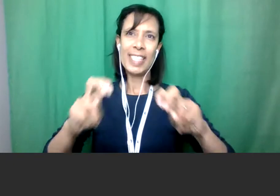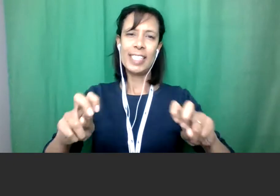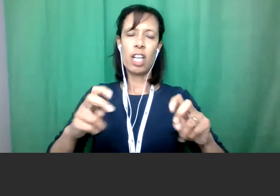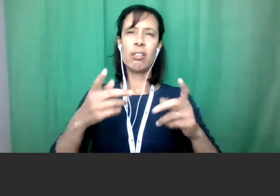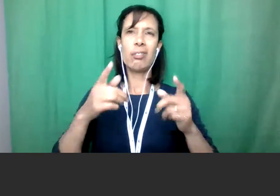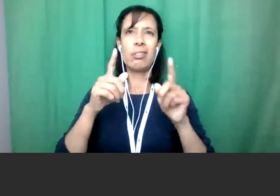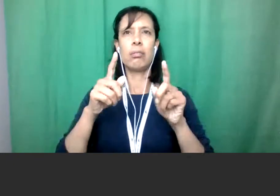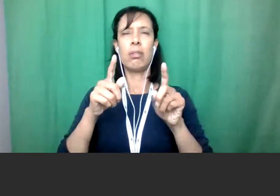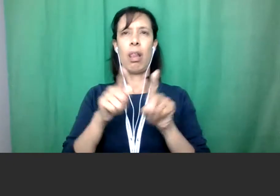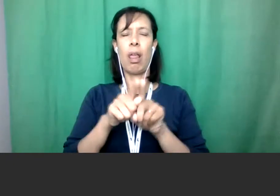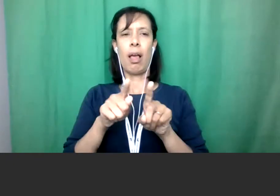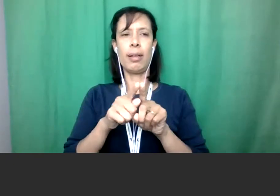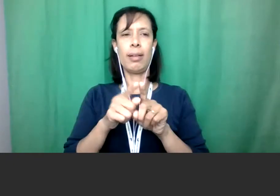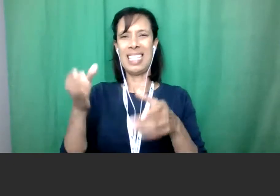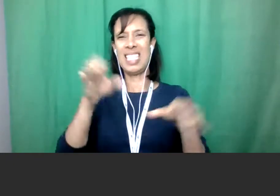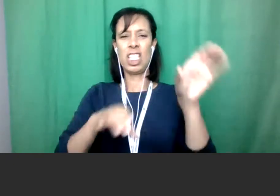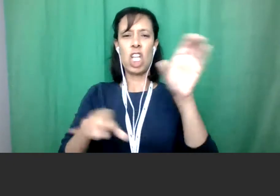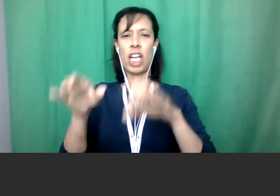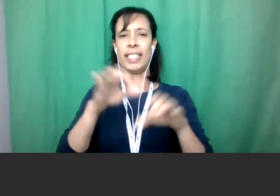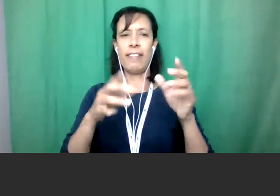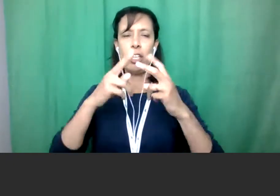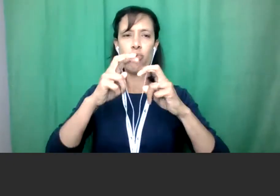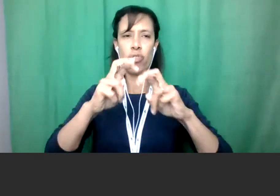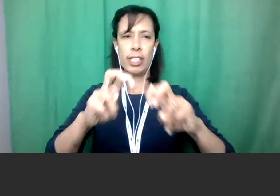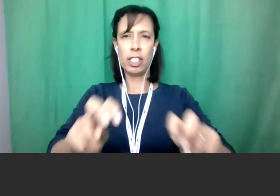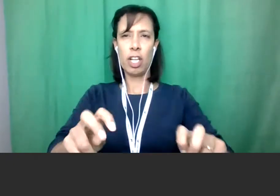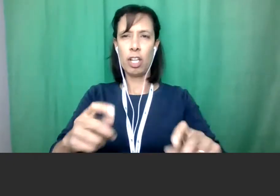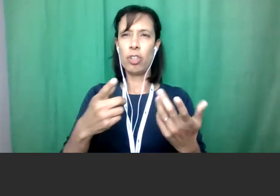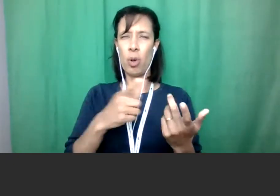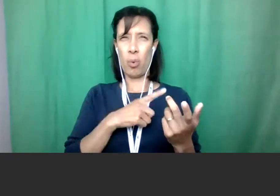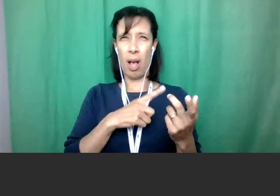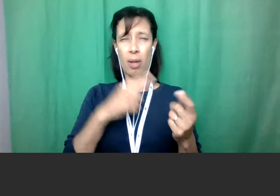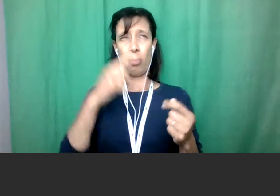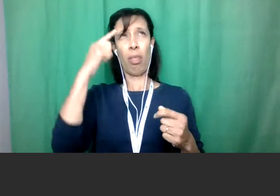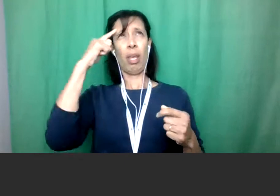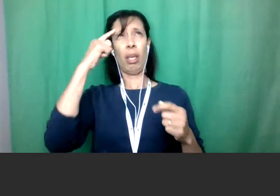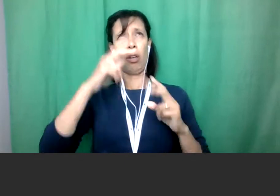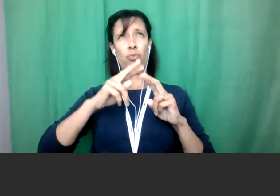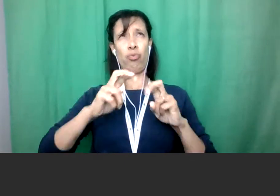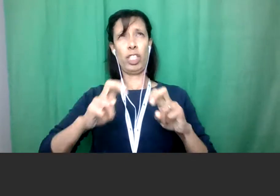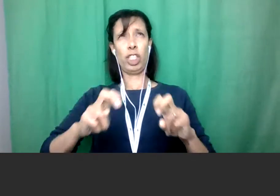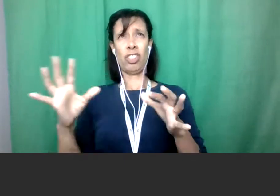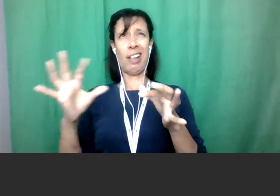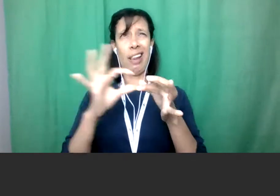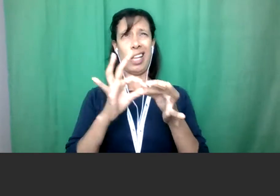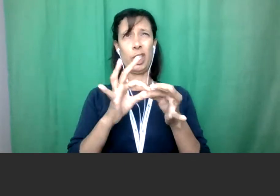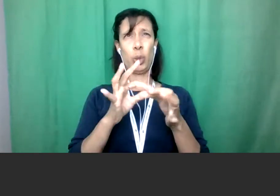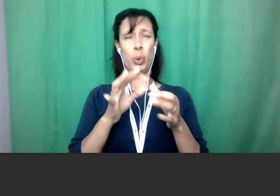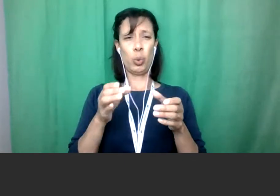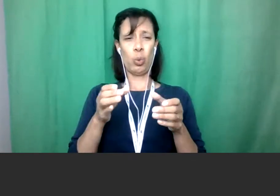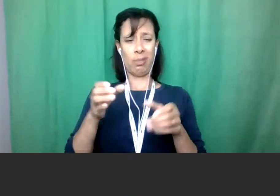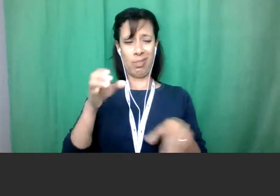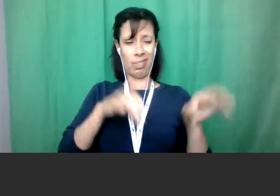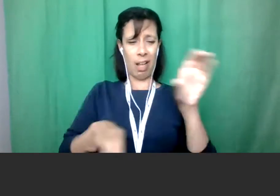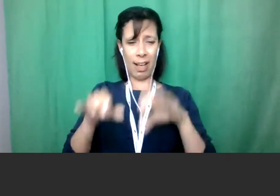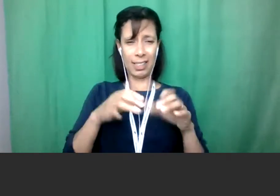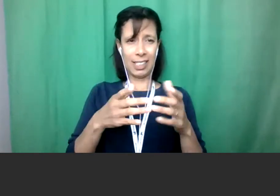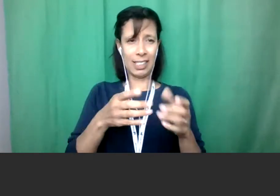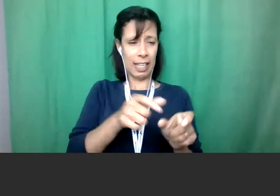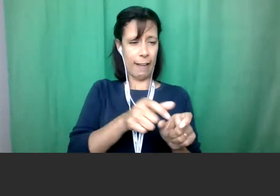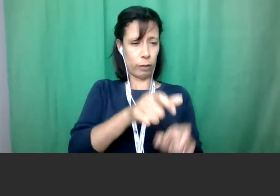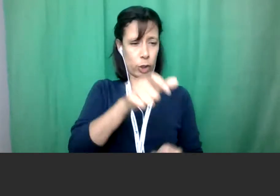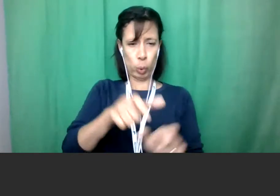we think about research, sometimes we think about kind of scientists, you know, pouring chemicals into a test tube and